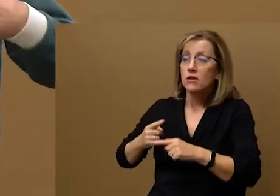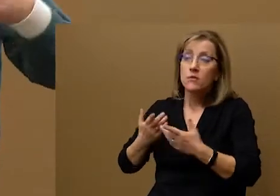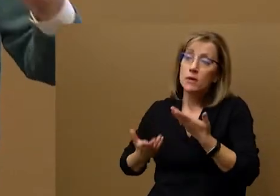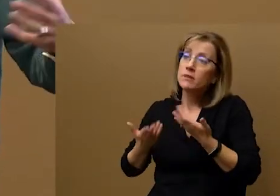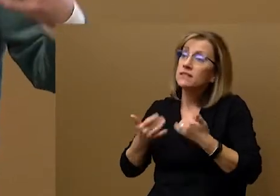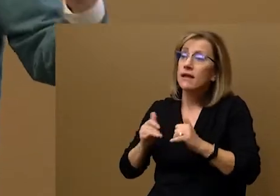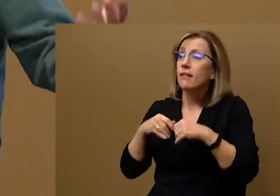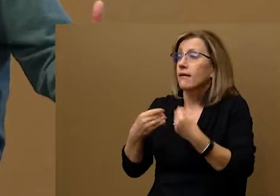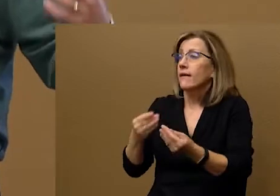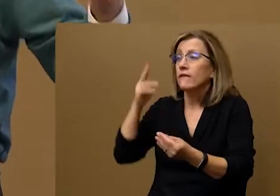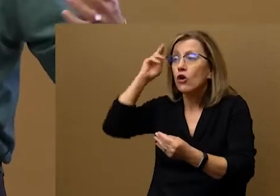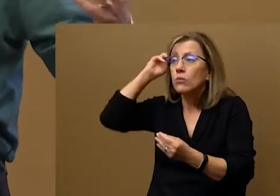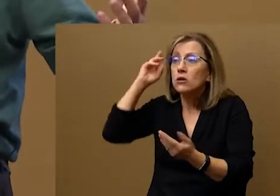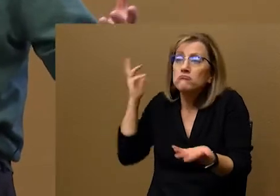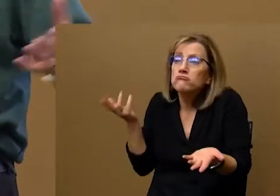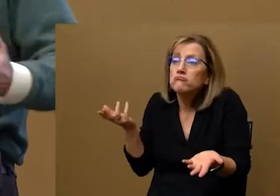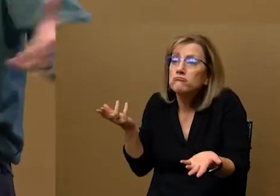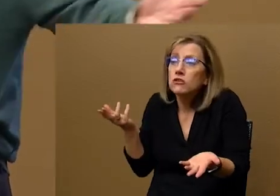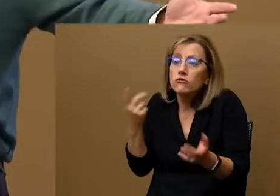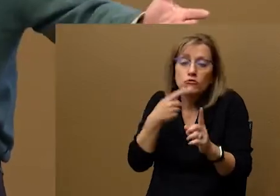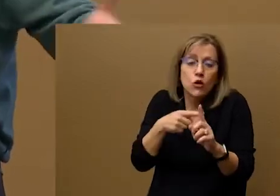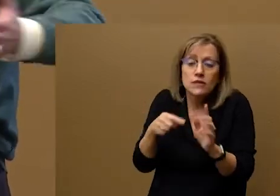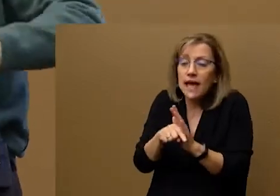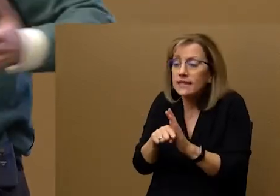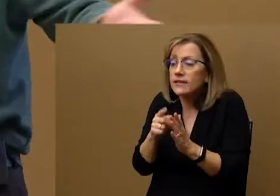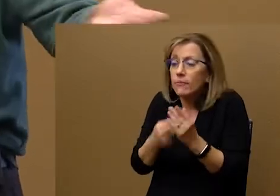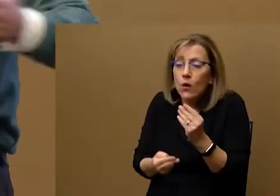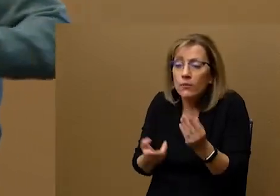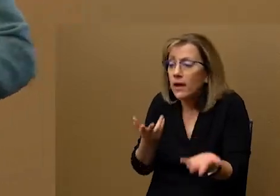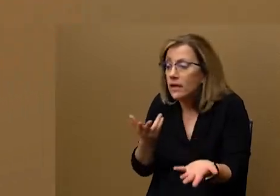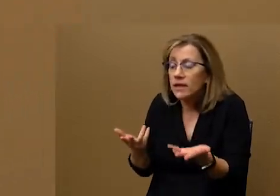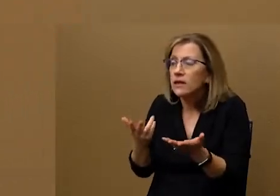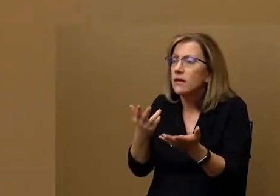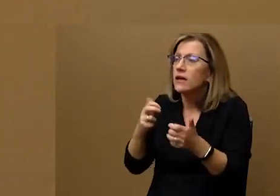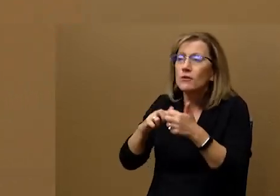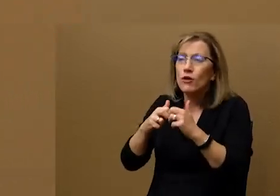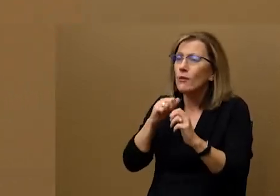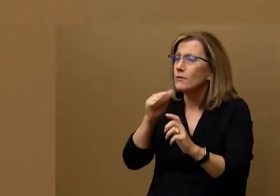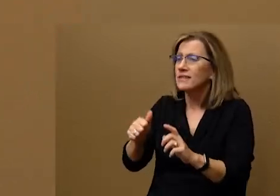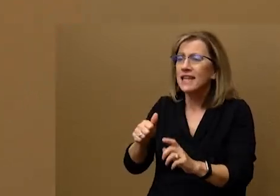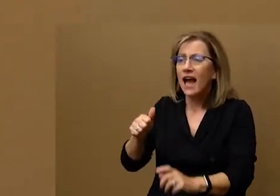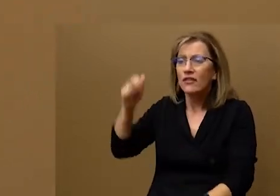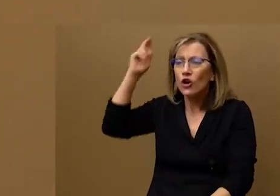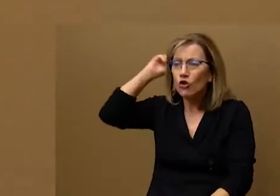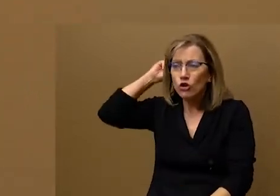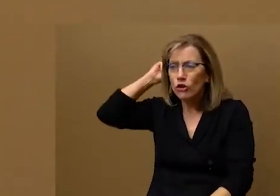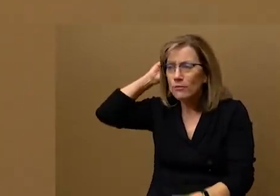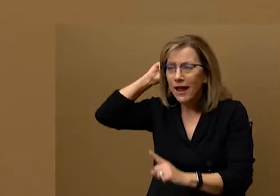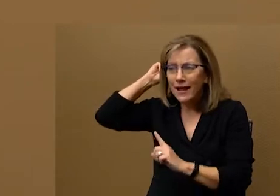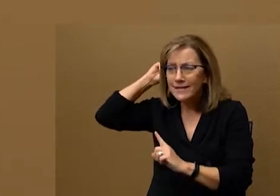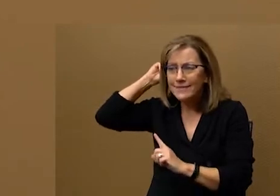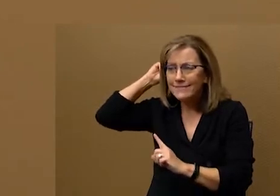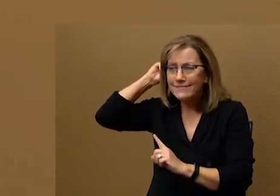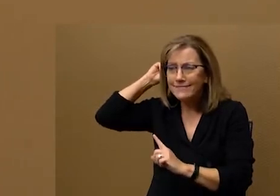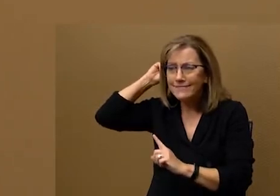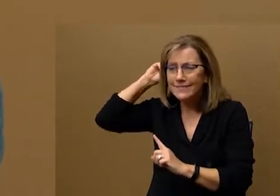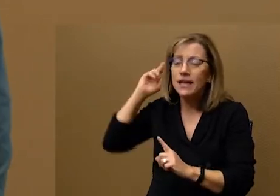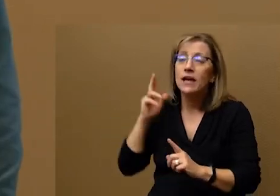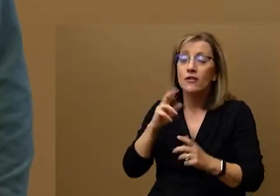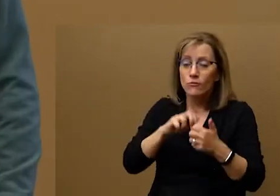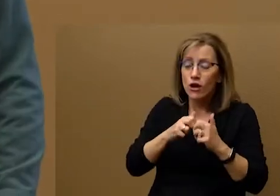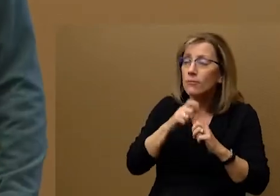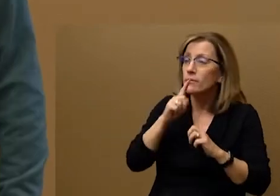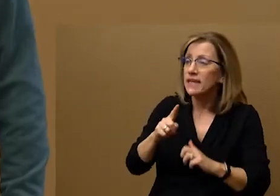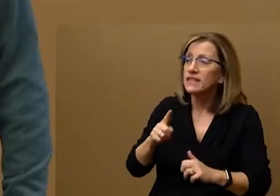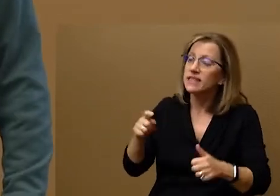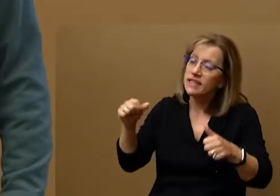I would still probably give them the cochlear implant. I think there's pros and cons of each. But the problem is not cochlear implants. The